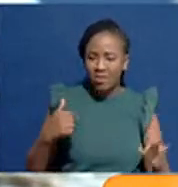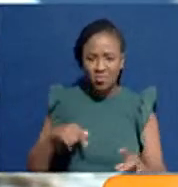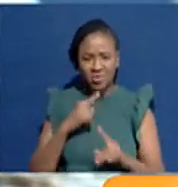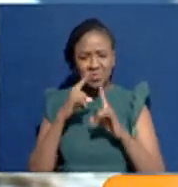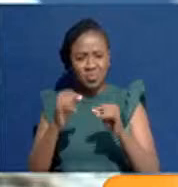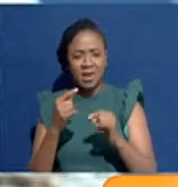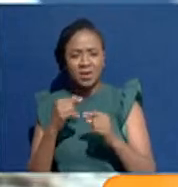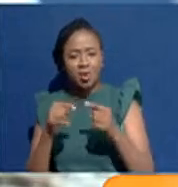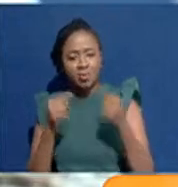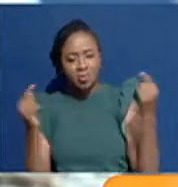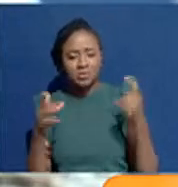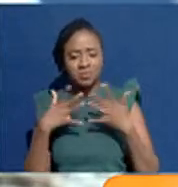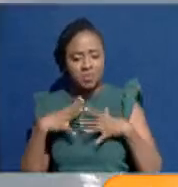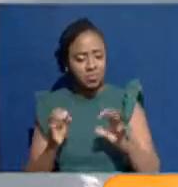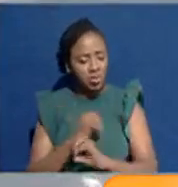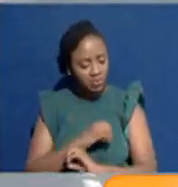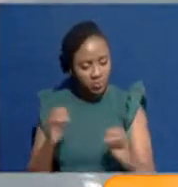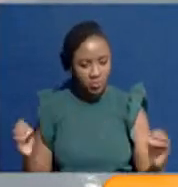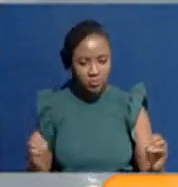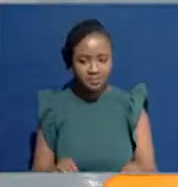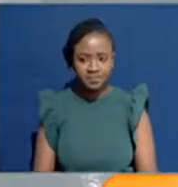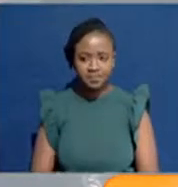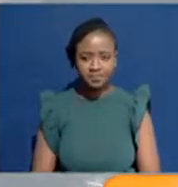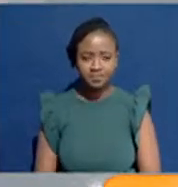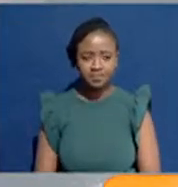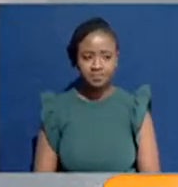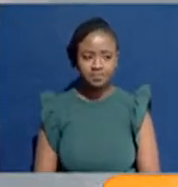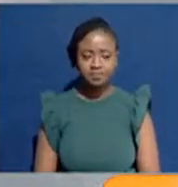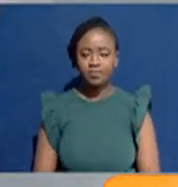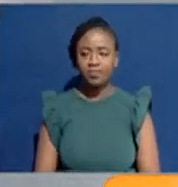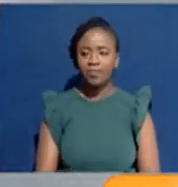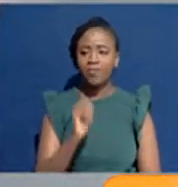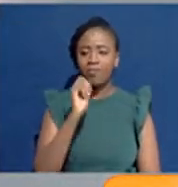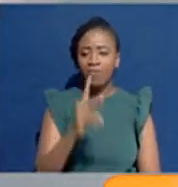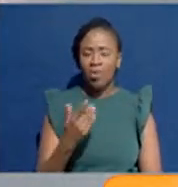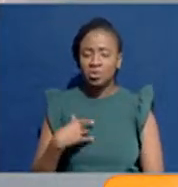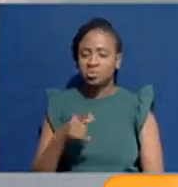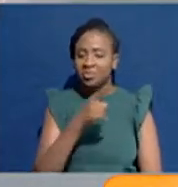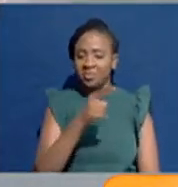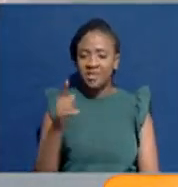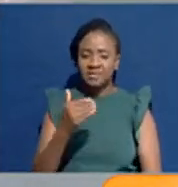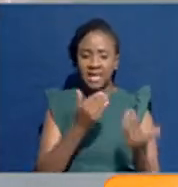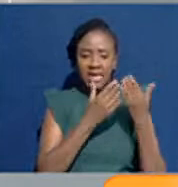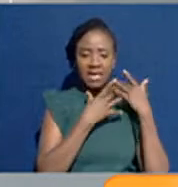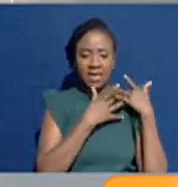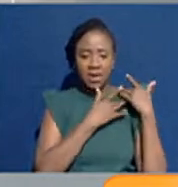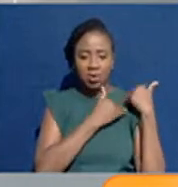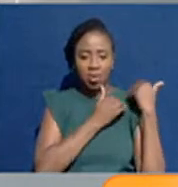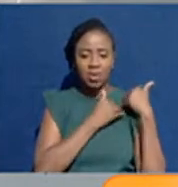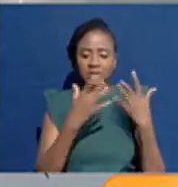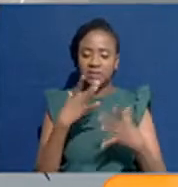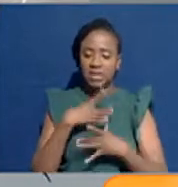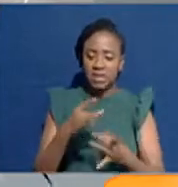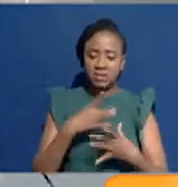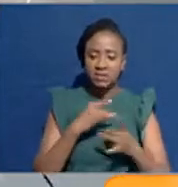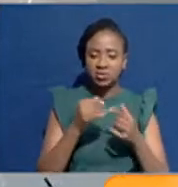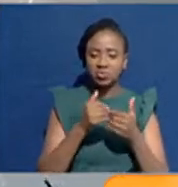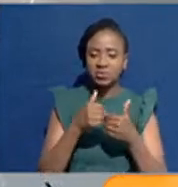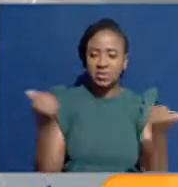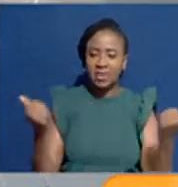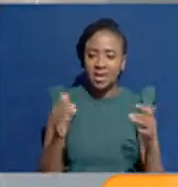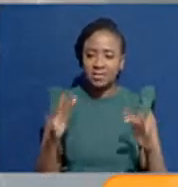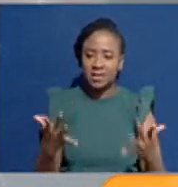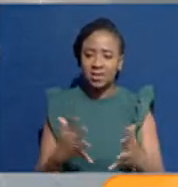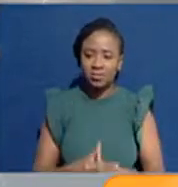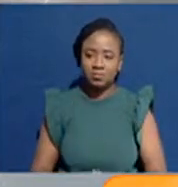them. Senator Veronica Maina, how do you separate those roles and interests for a president who campaigned, told the Kenyans, this is what I